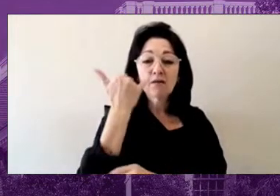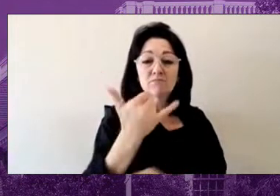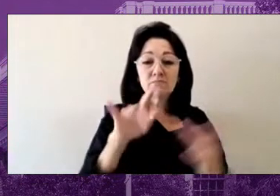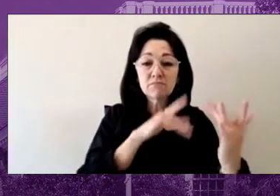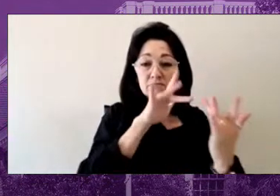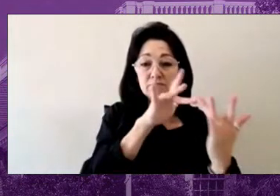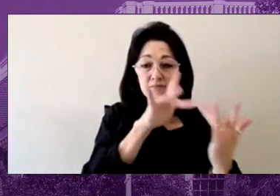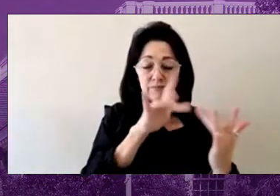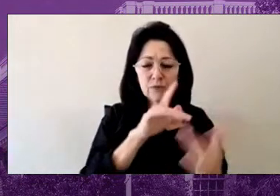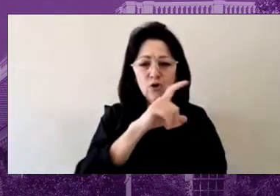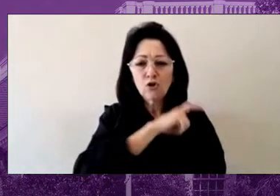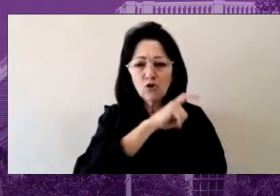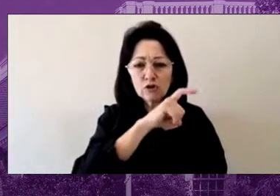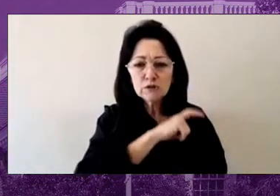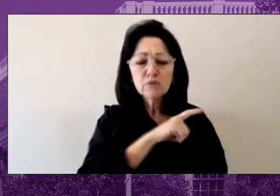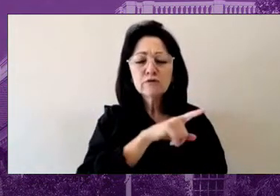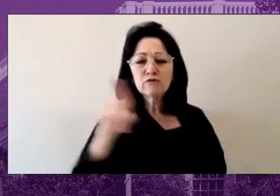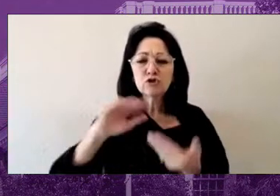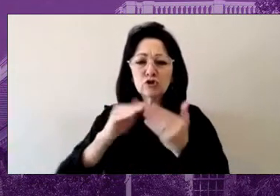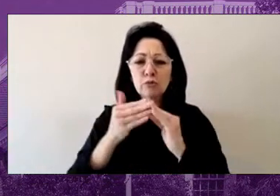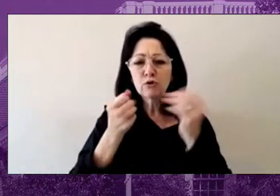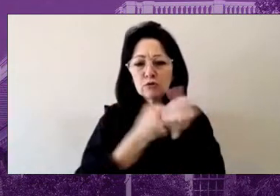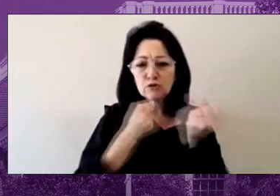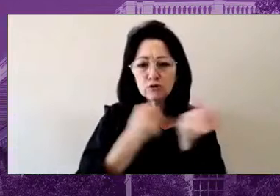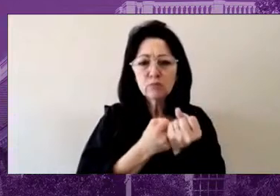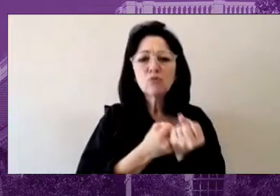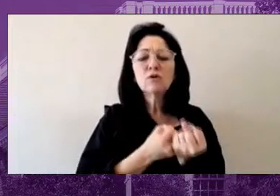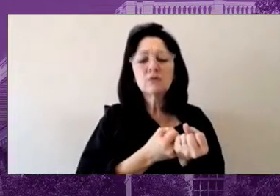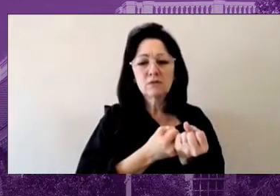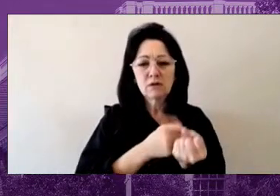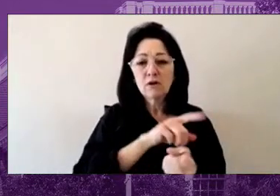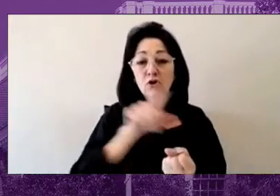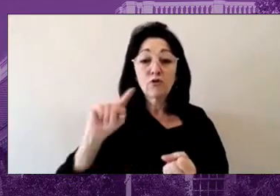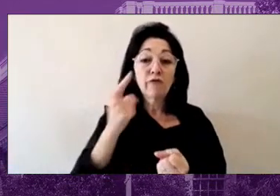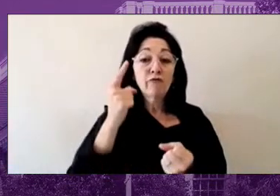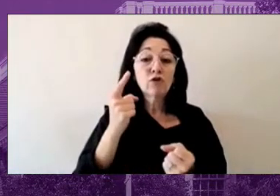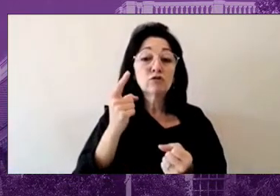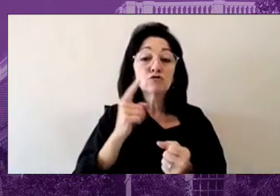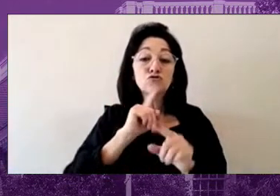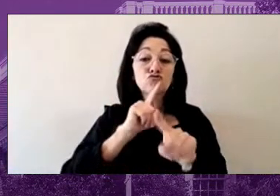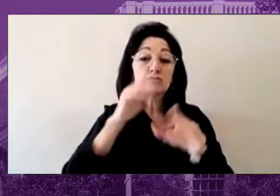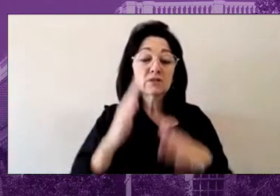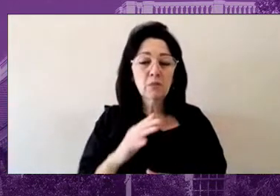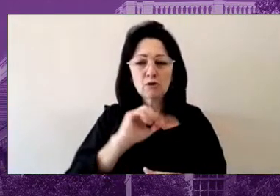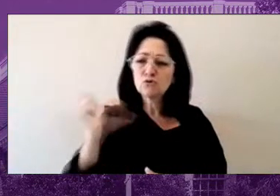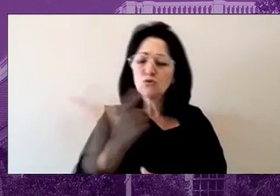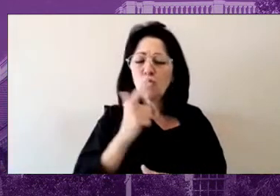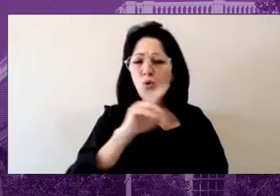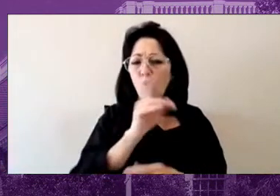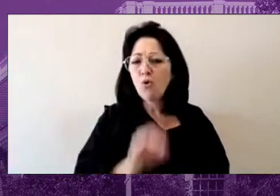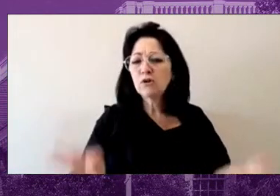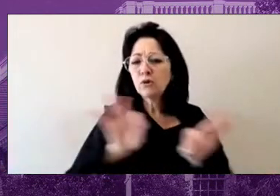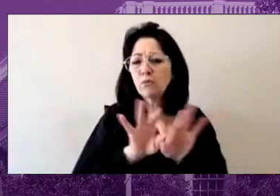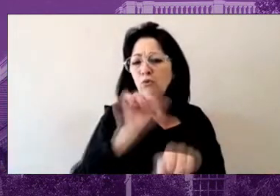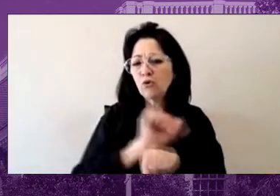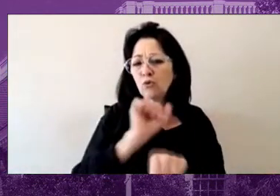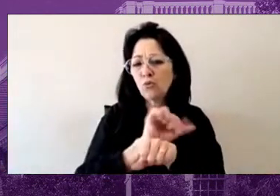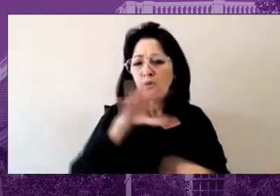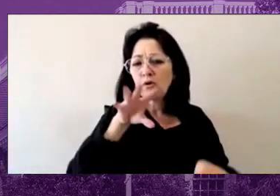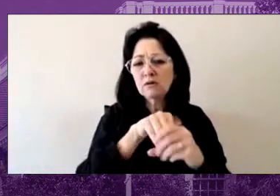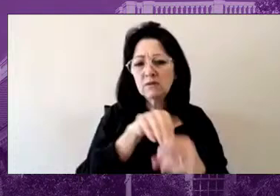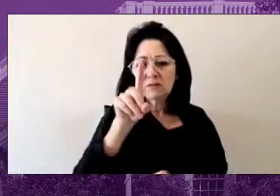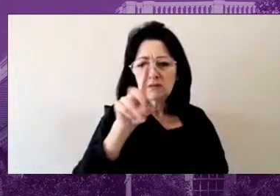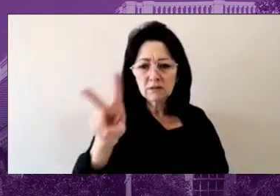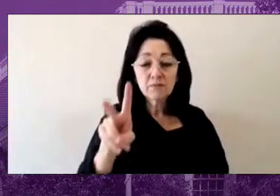enforcement officers, the first responders we recognize today in helping victims of domestic violence. And whereas Domestic Violence